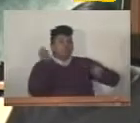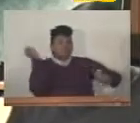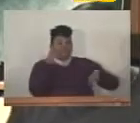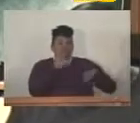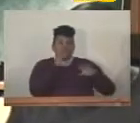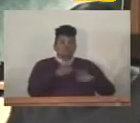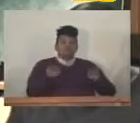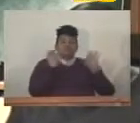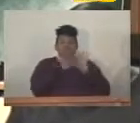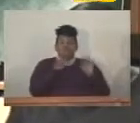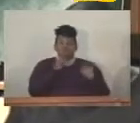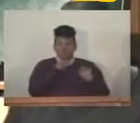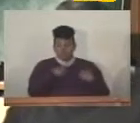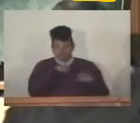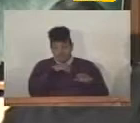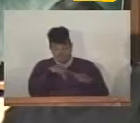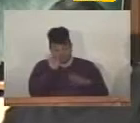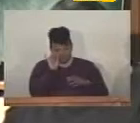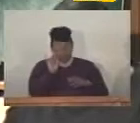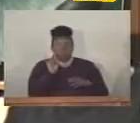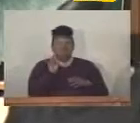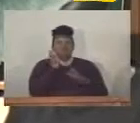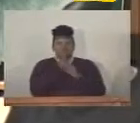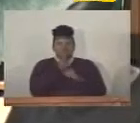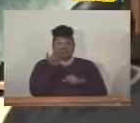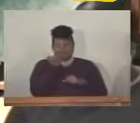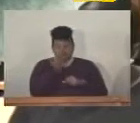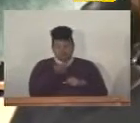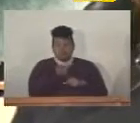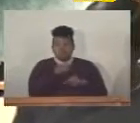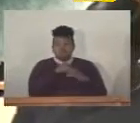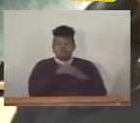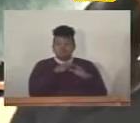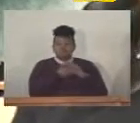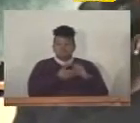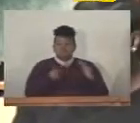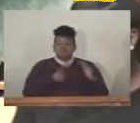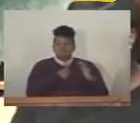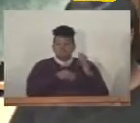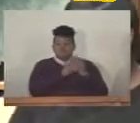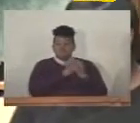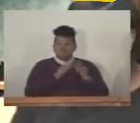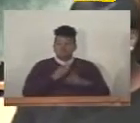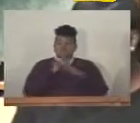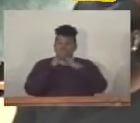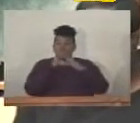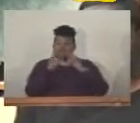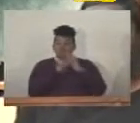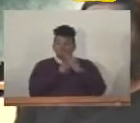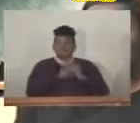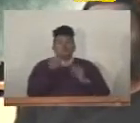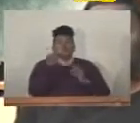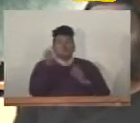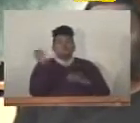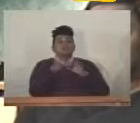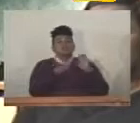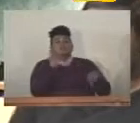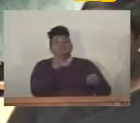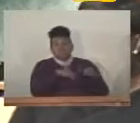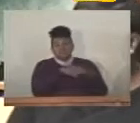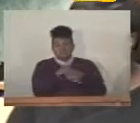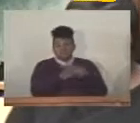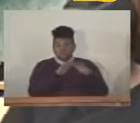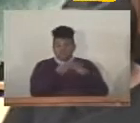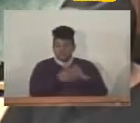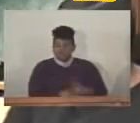that realm, in addition to Plan Secure Jamaica, which is also dealing with border security, the